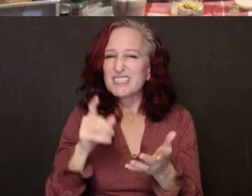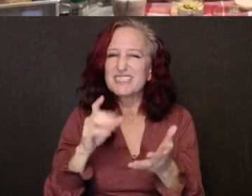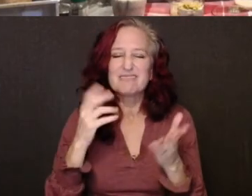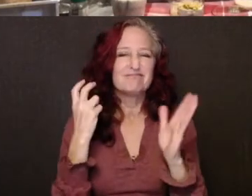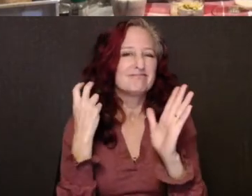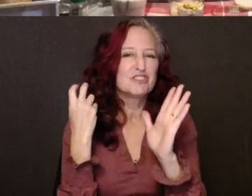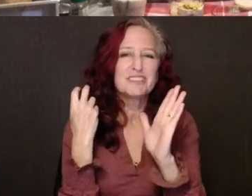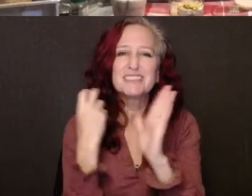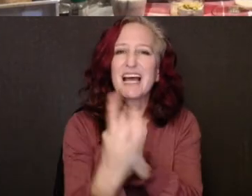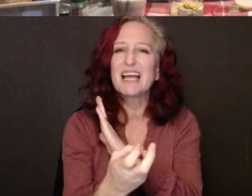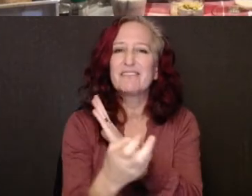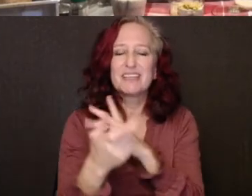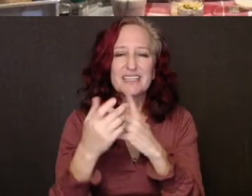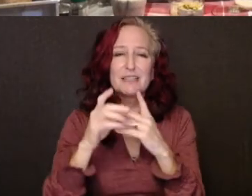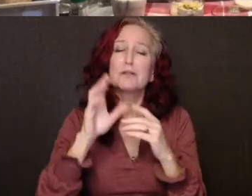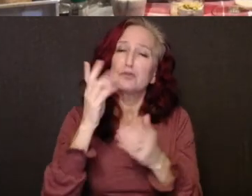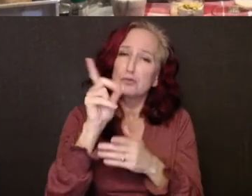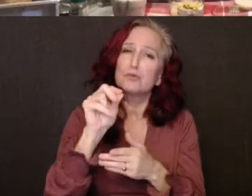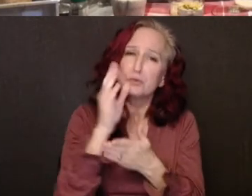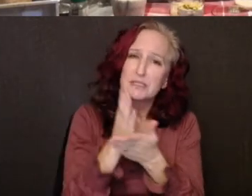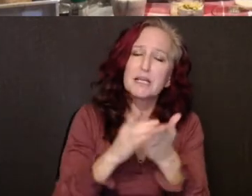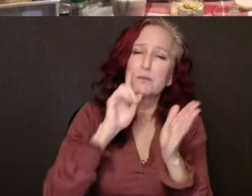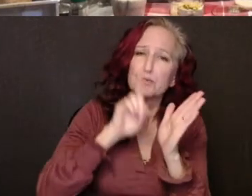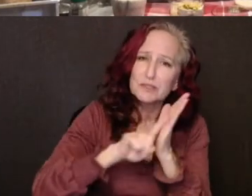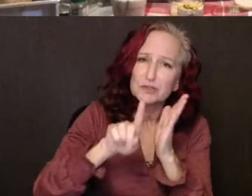don't think it's hard. Like I think